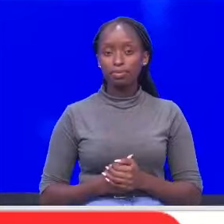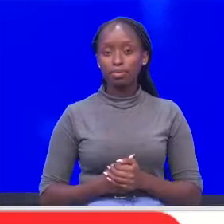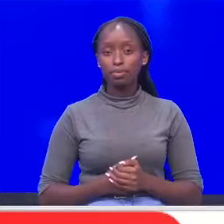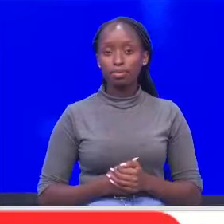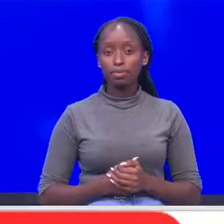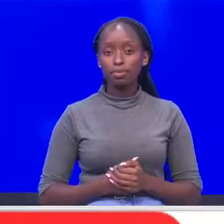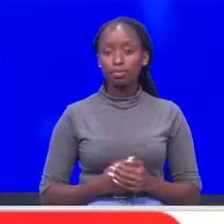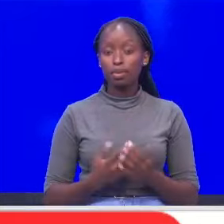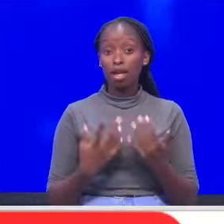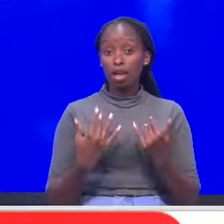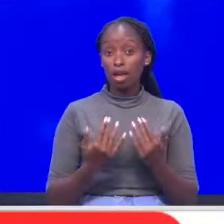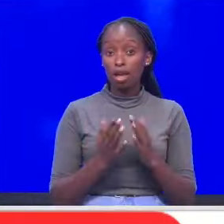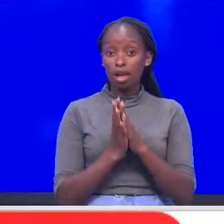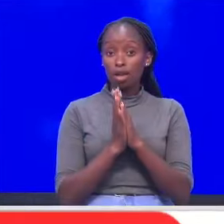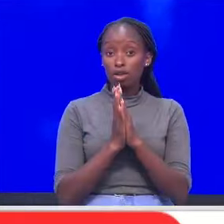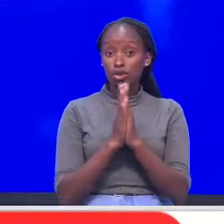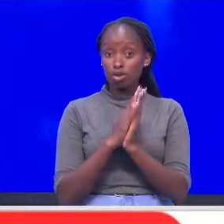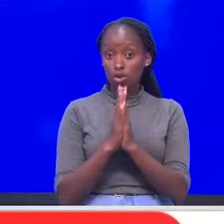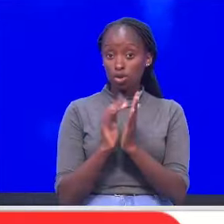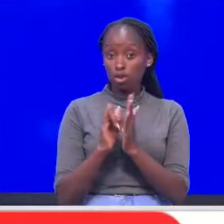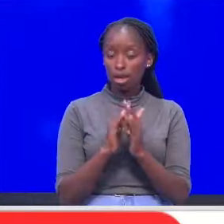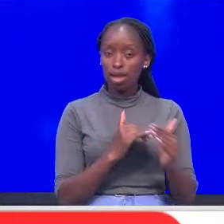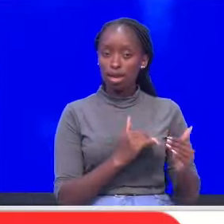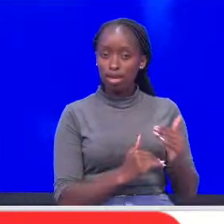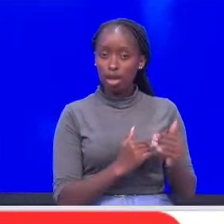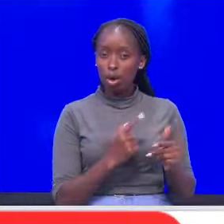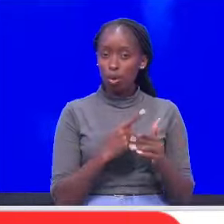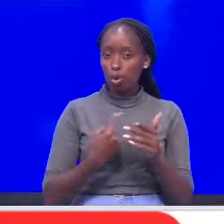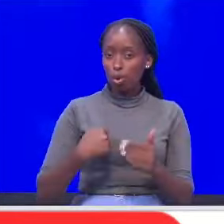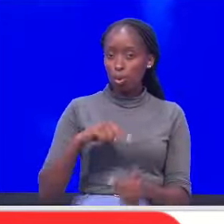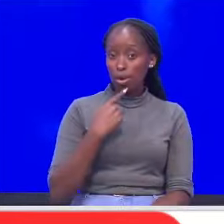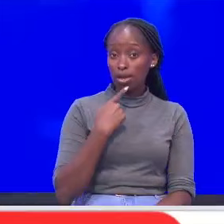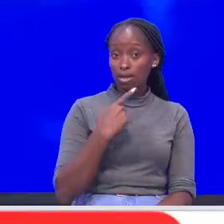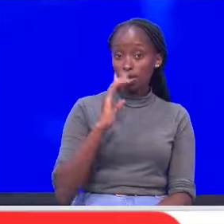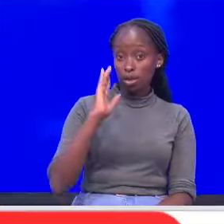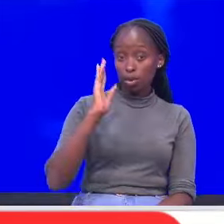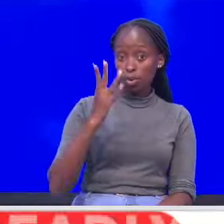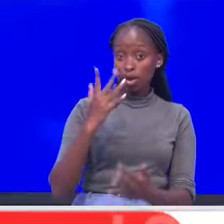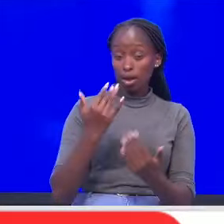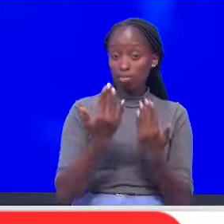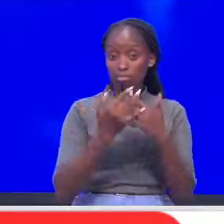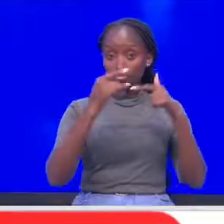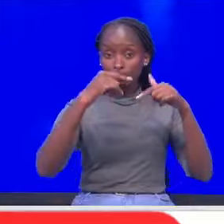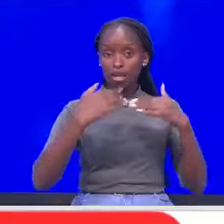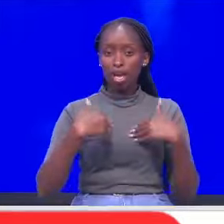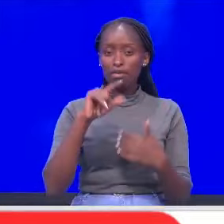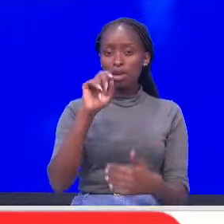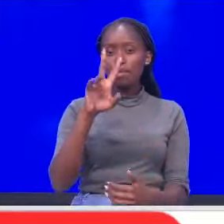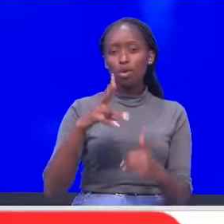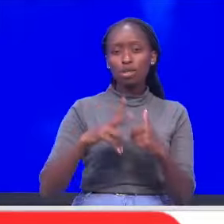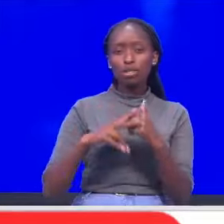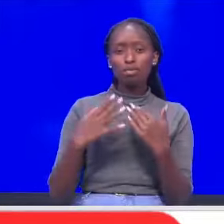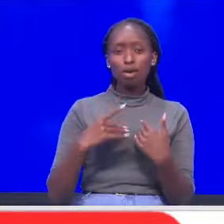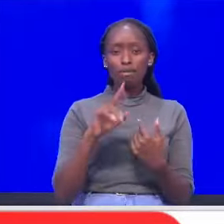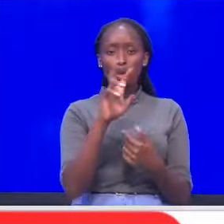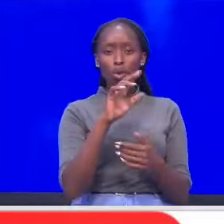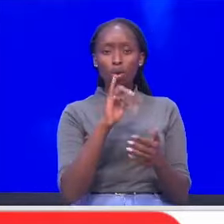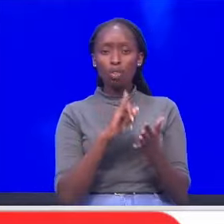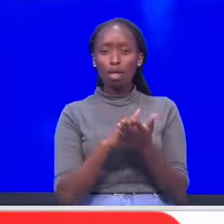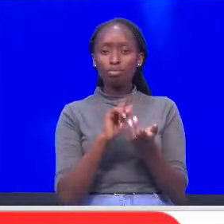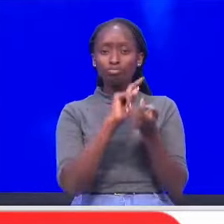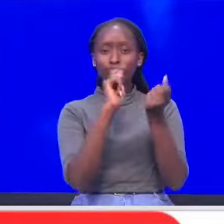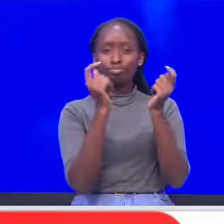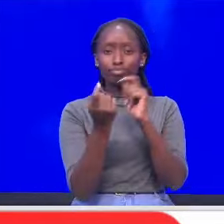Now, this story is closely related to what we've been covering. Tonight, TV 47 explores the transformation in the hospitality